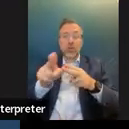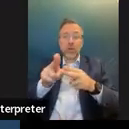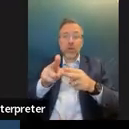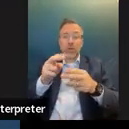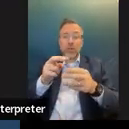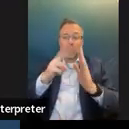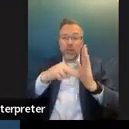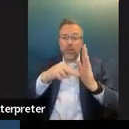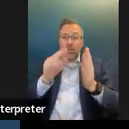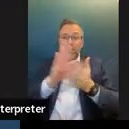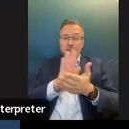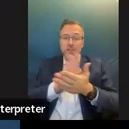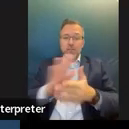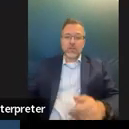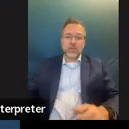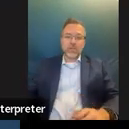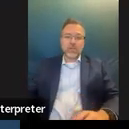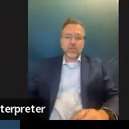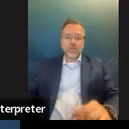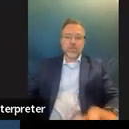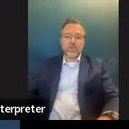on today?